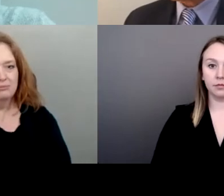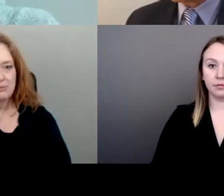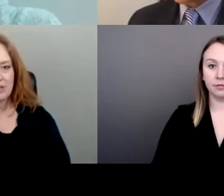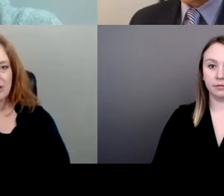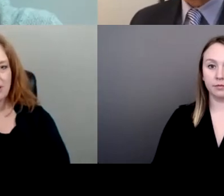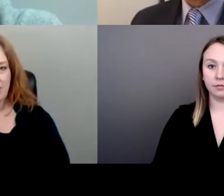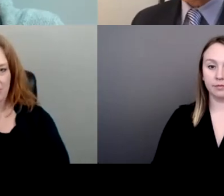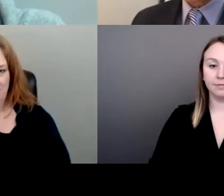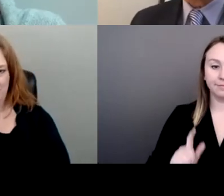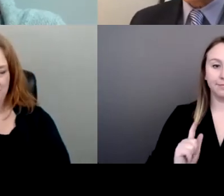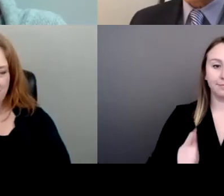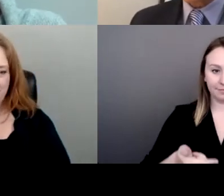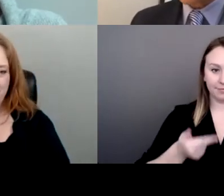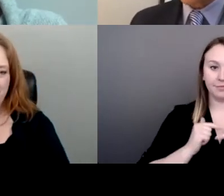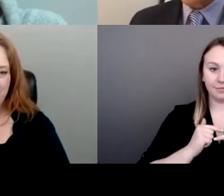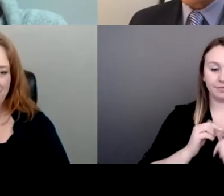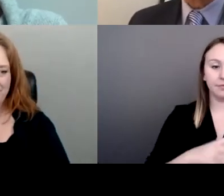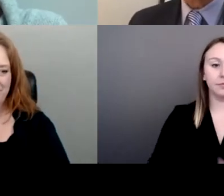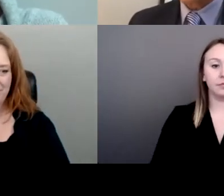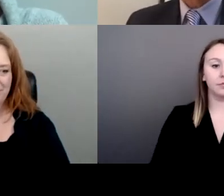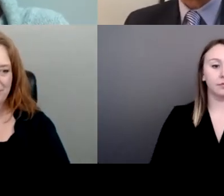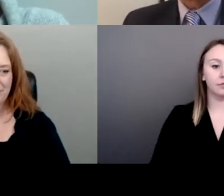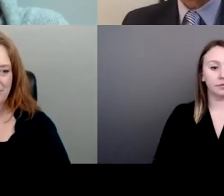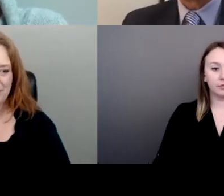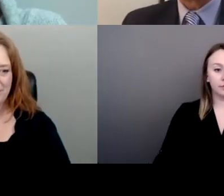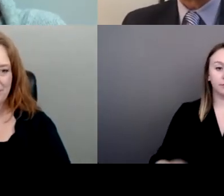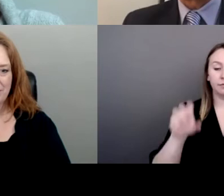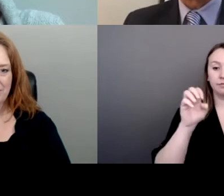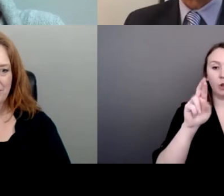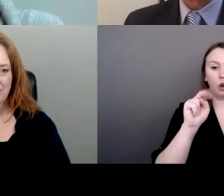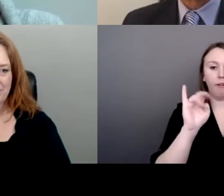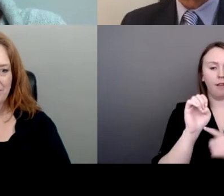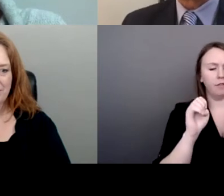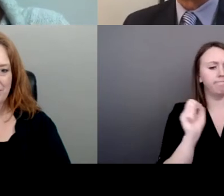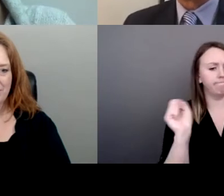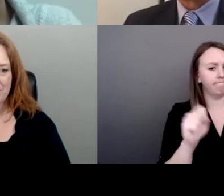You obviously hit on a very important piece of